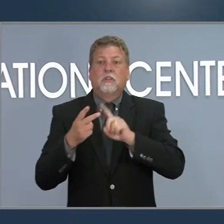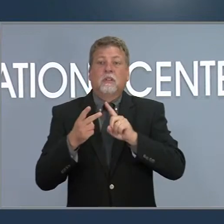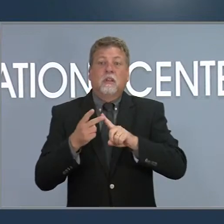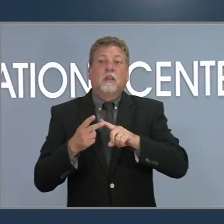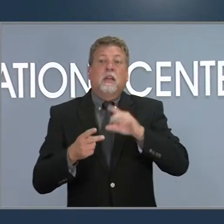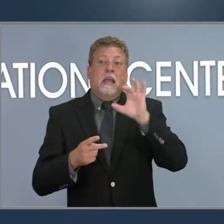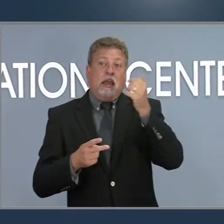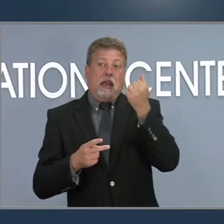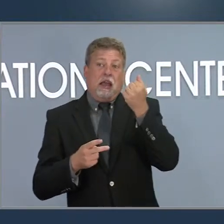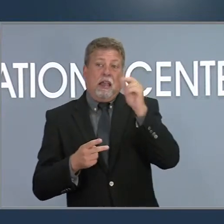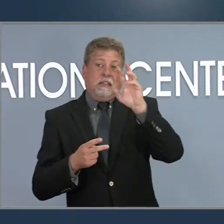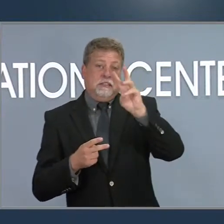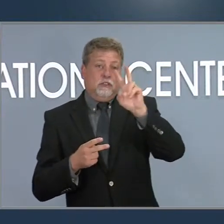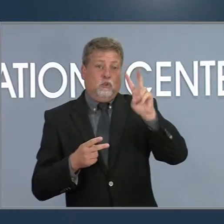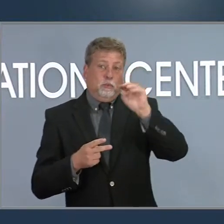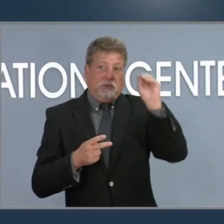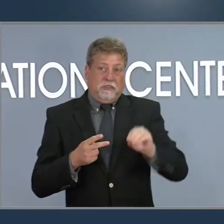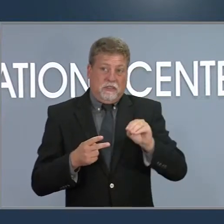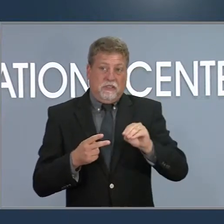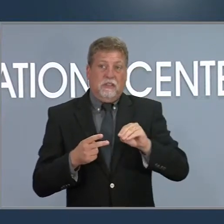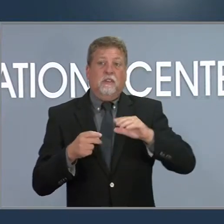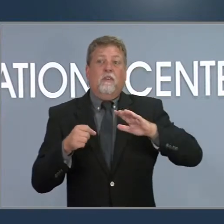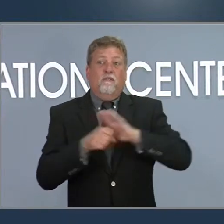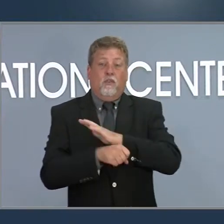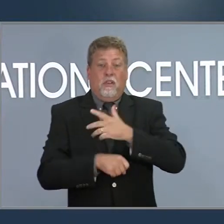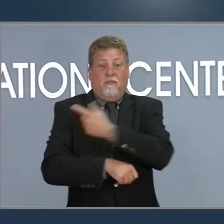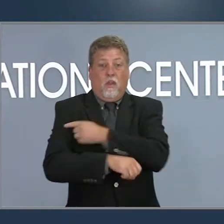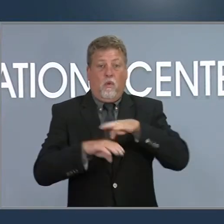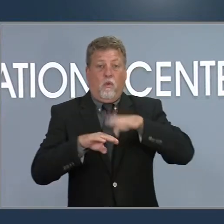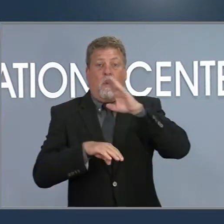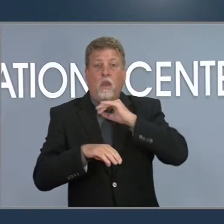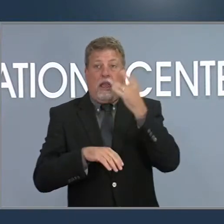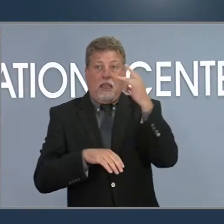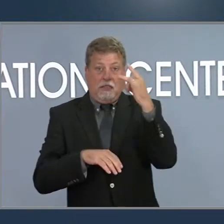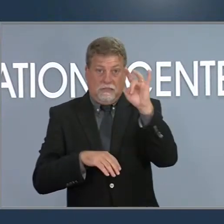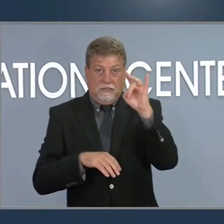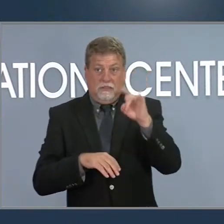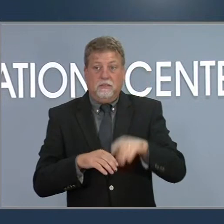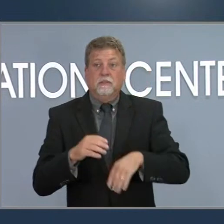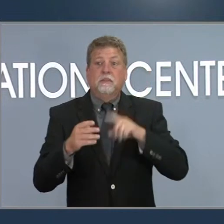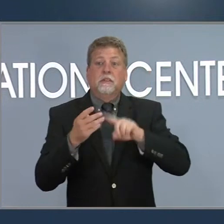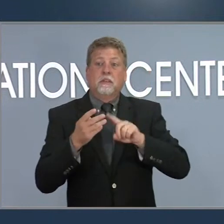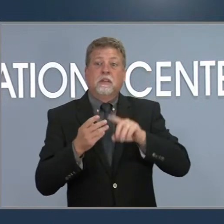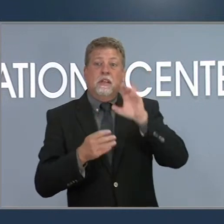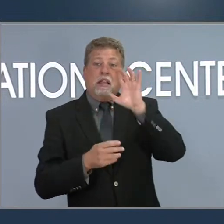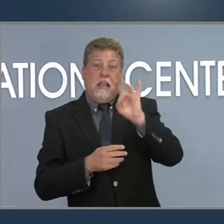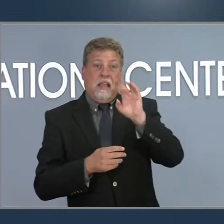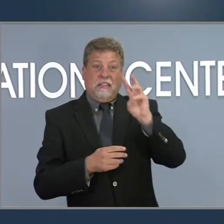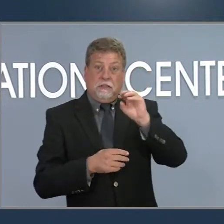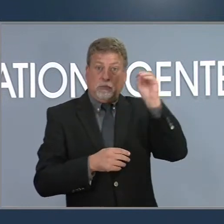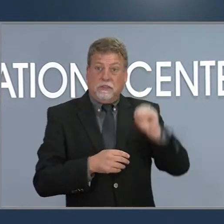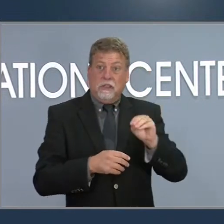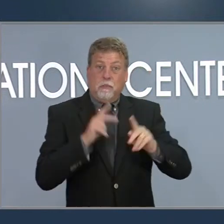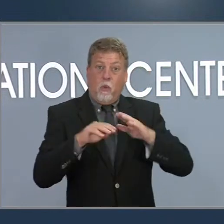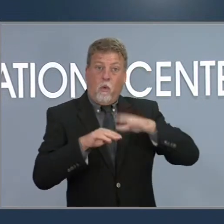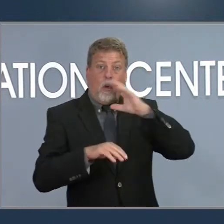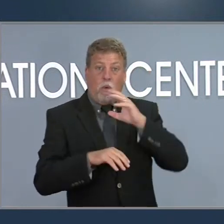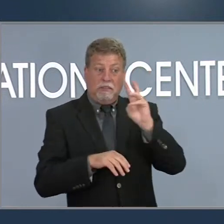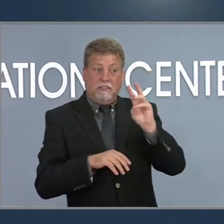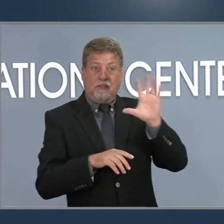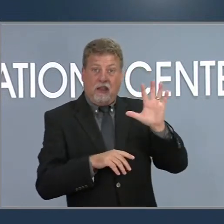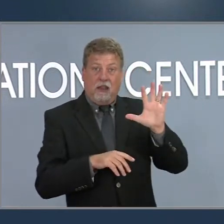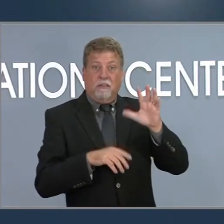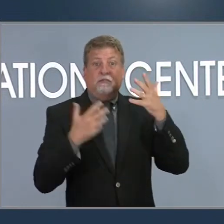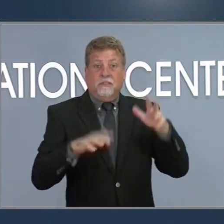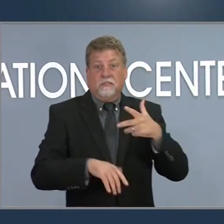and 86% of those 65 and older are fully vaccinated. And I want to thank the millions of North Carolinians who have already